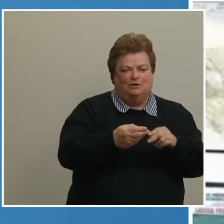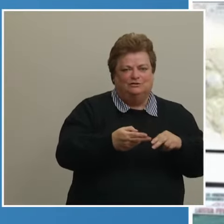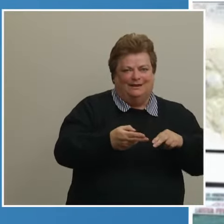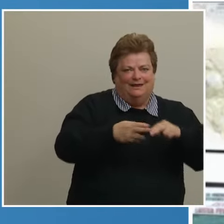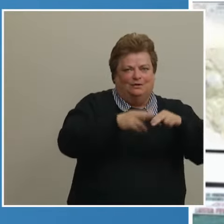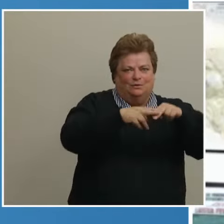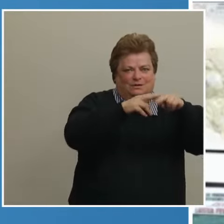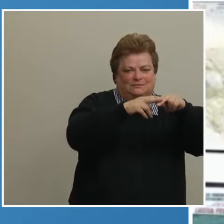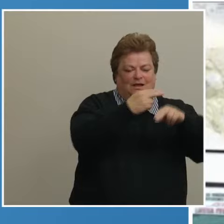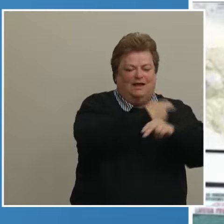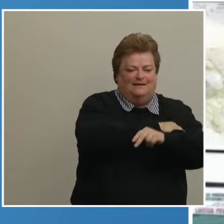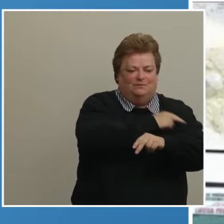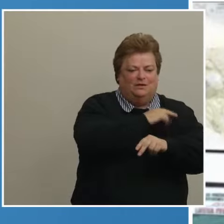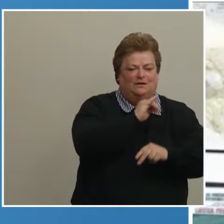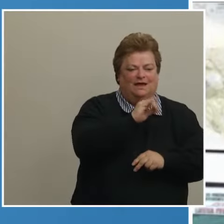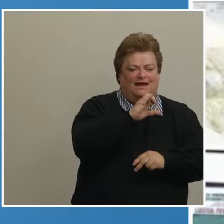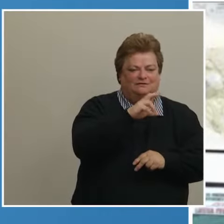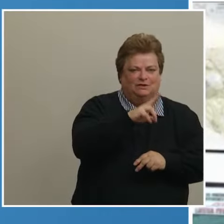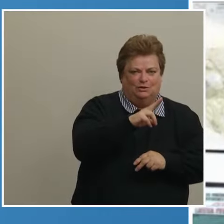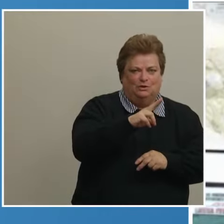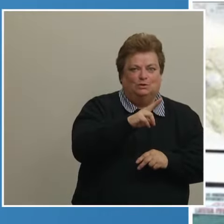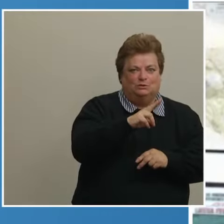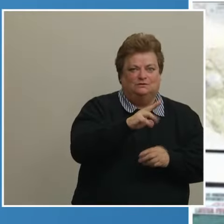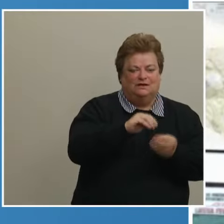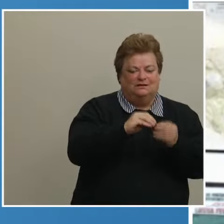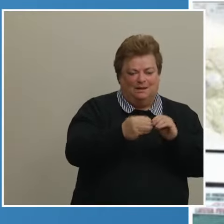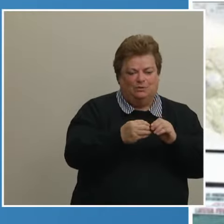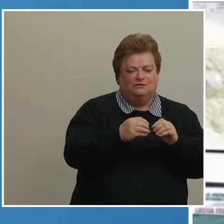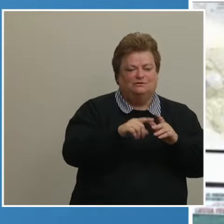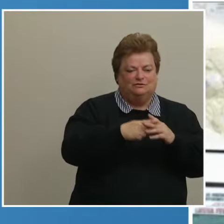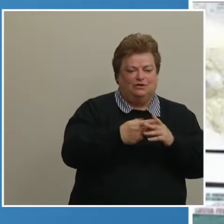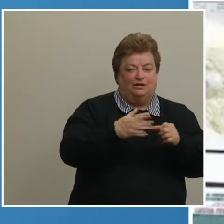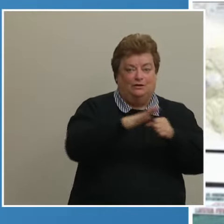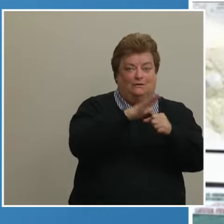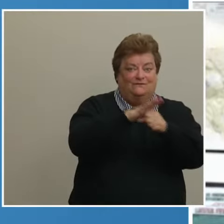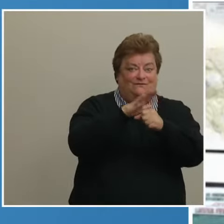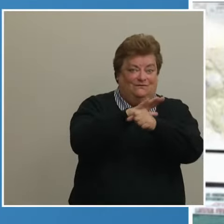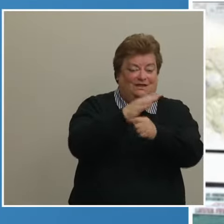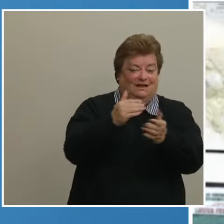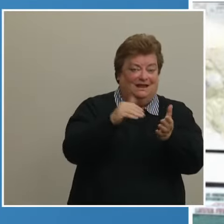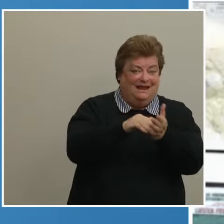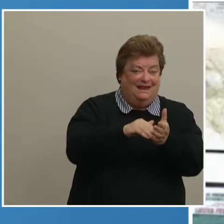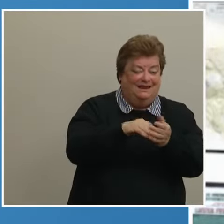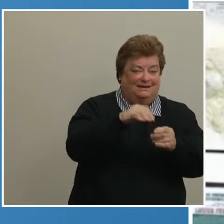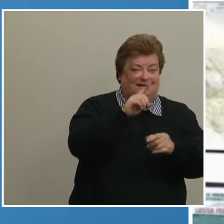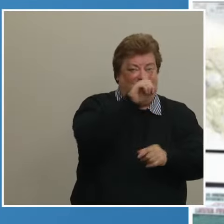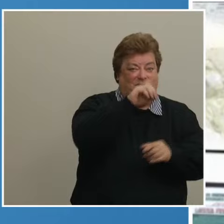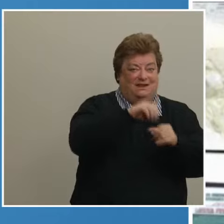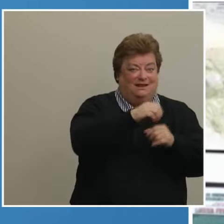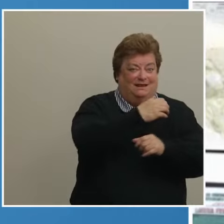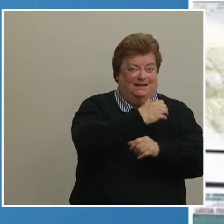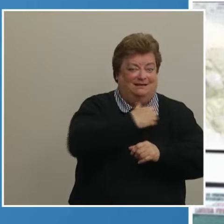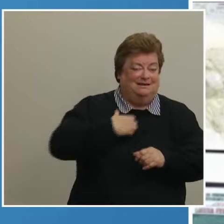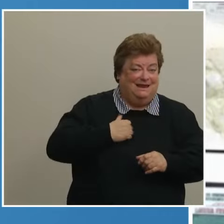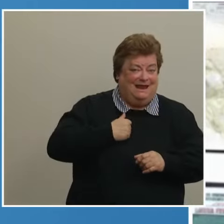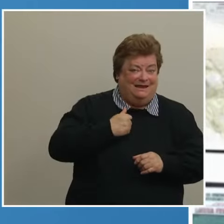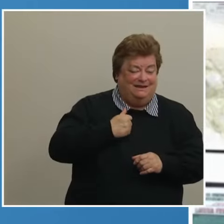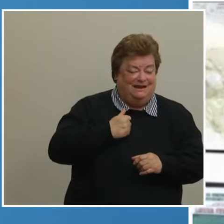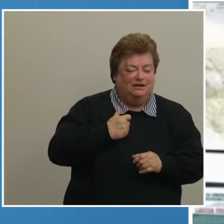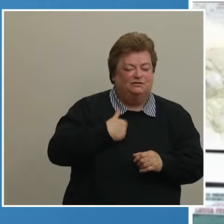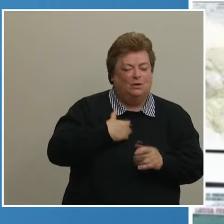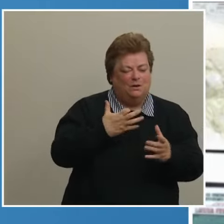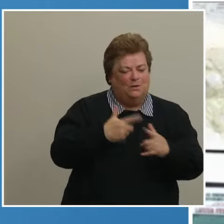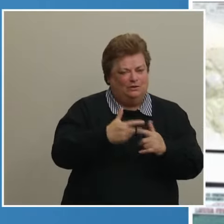and ICUs in much of Canada are starting to fill again. And so we want to avoid that